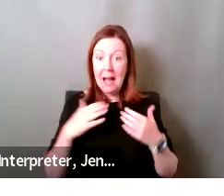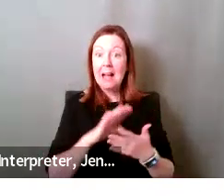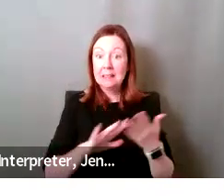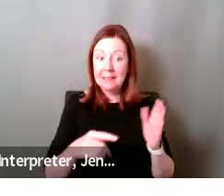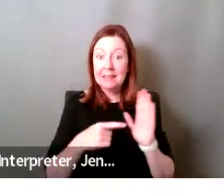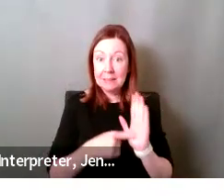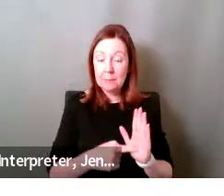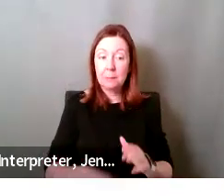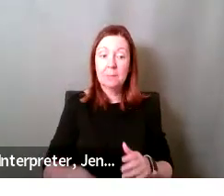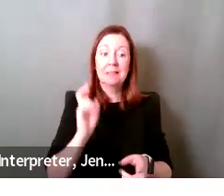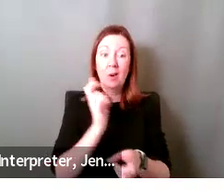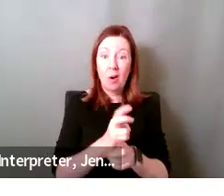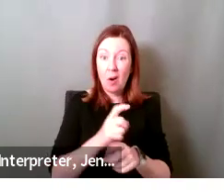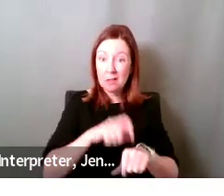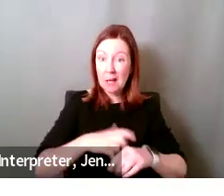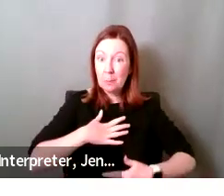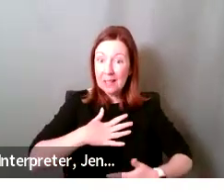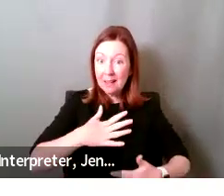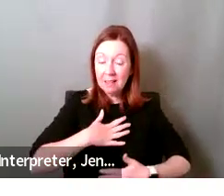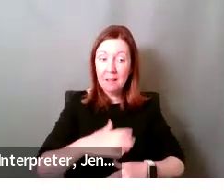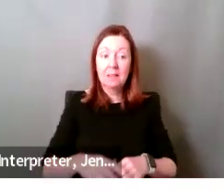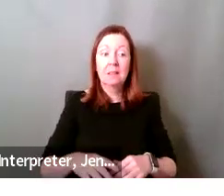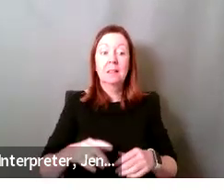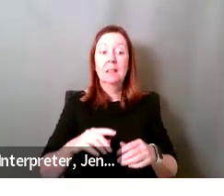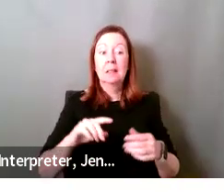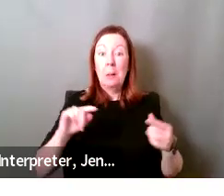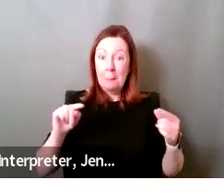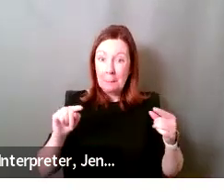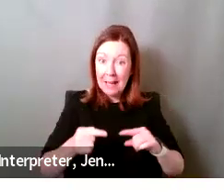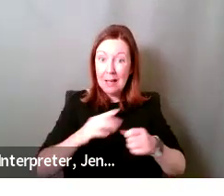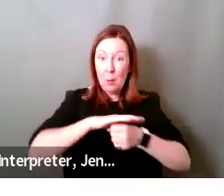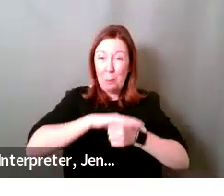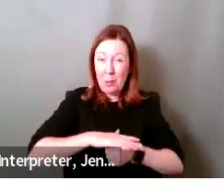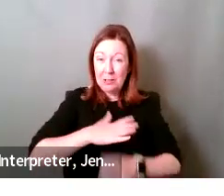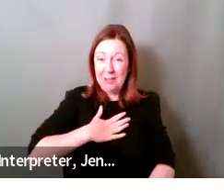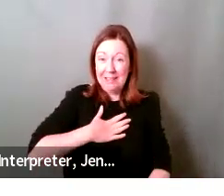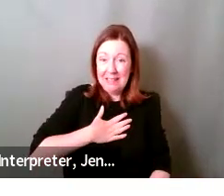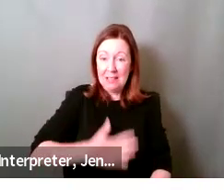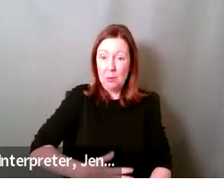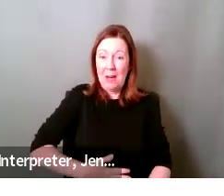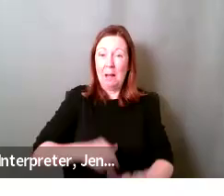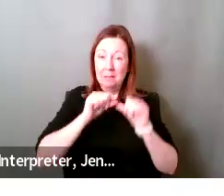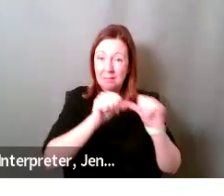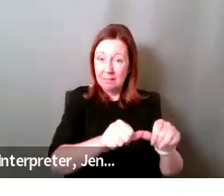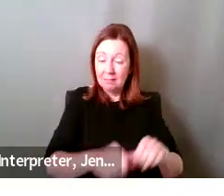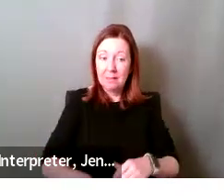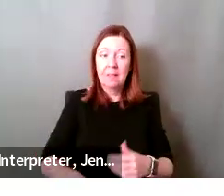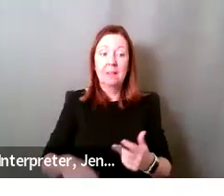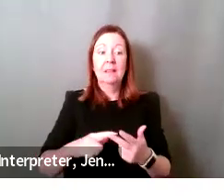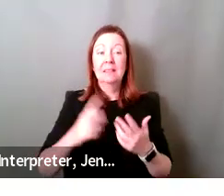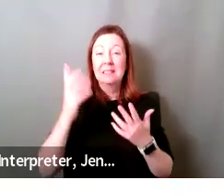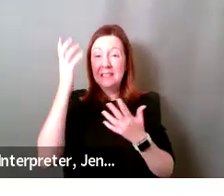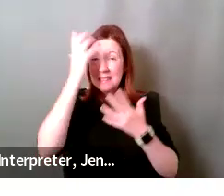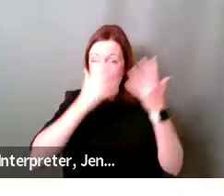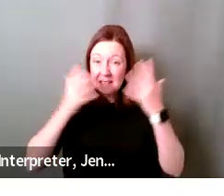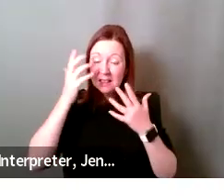symptoms. Difficulty breathing, persistent pain or pressure in the chest or abdomen, persistent